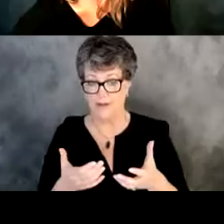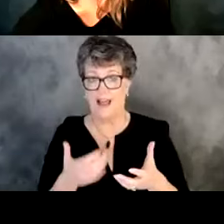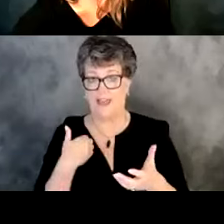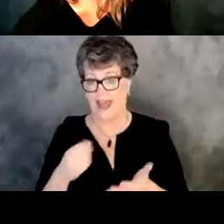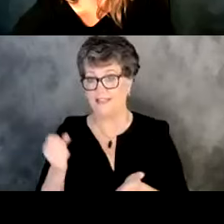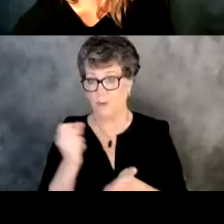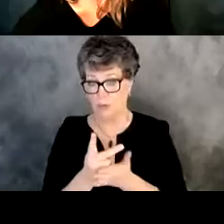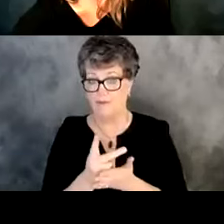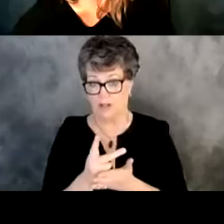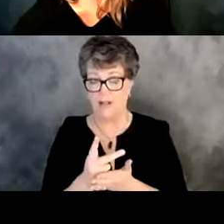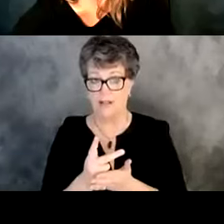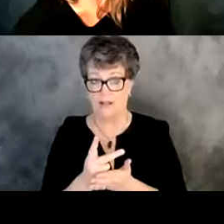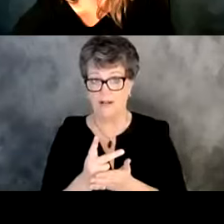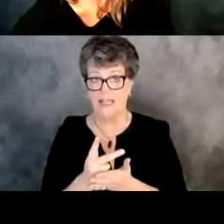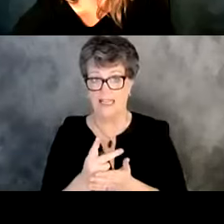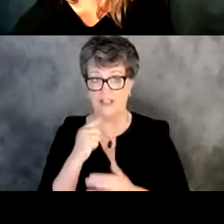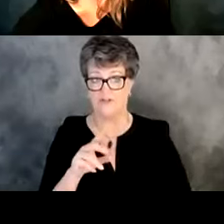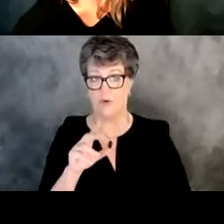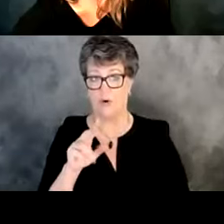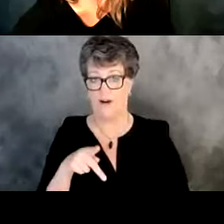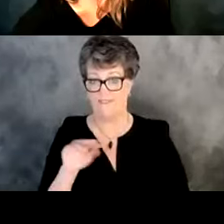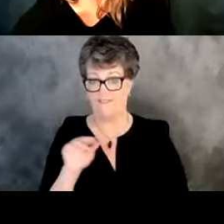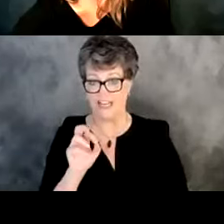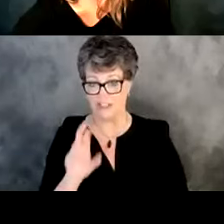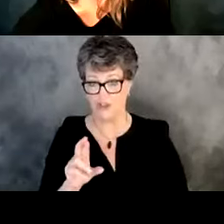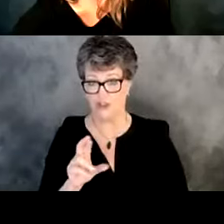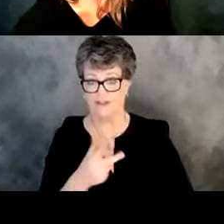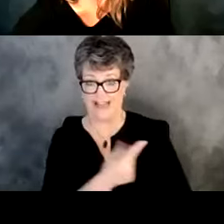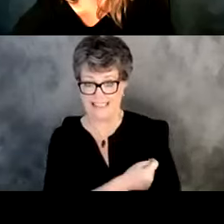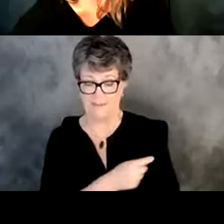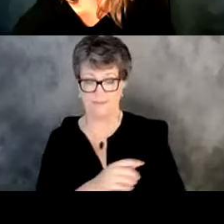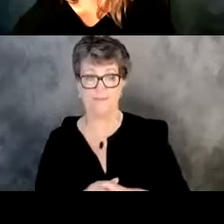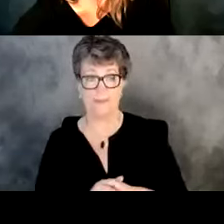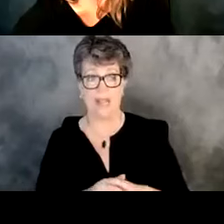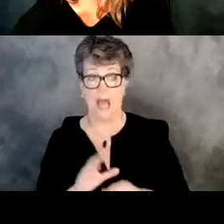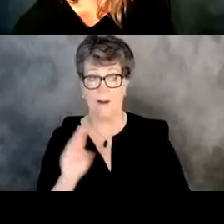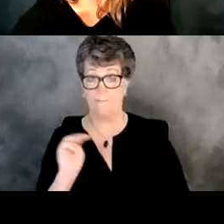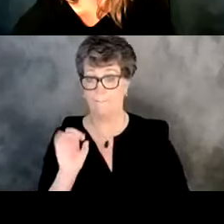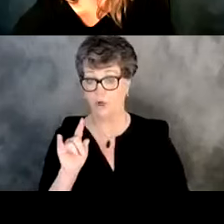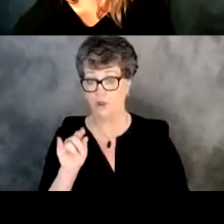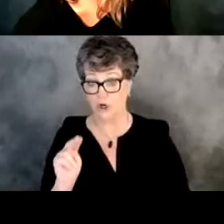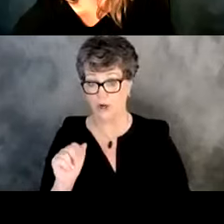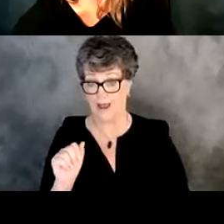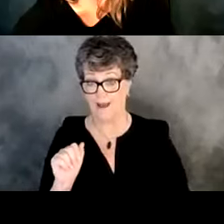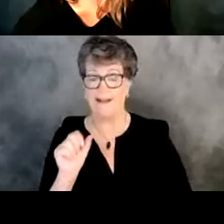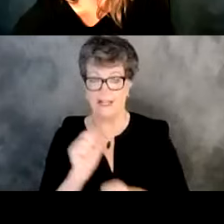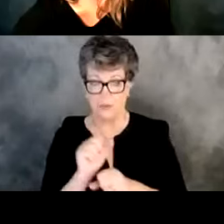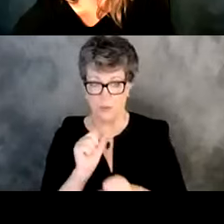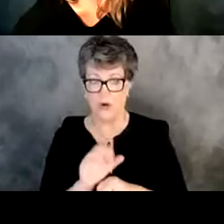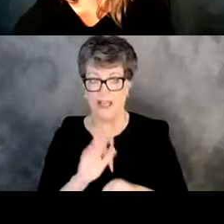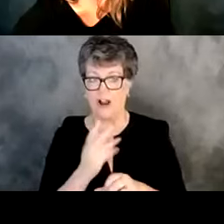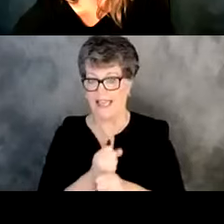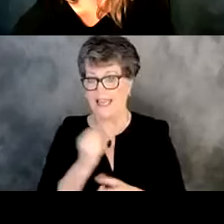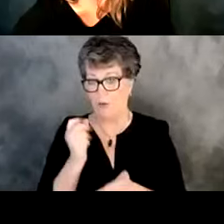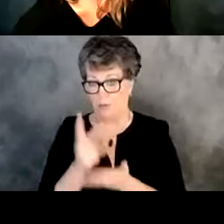approval is for this Pfizer vaccine. I know that Moderna is working on getting